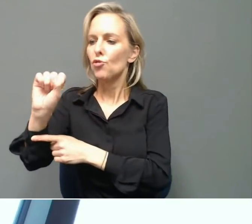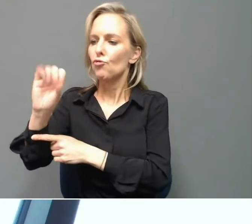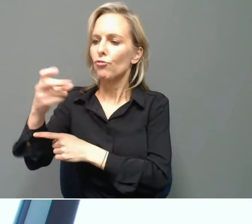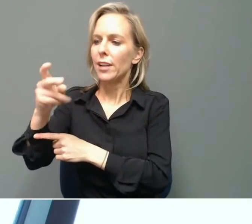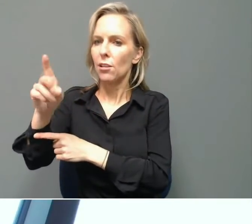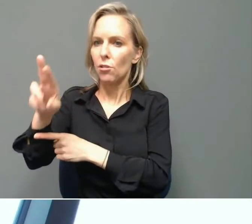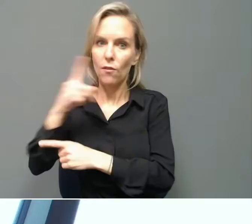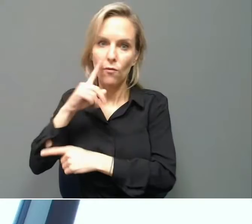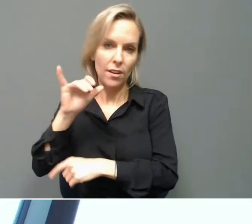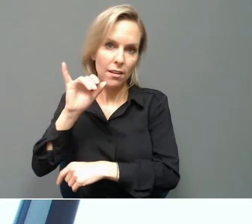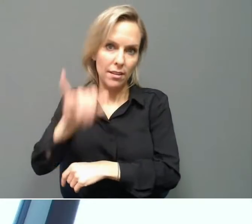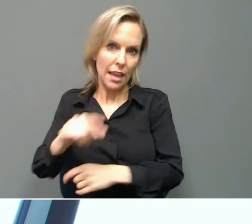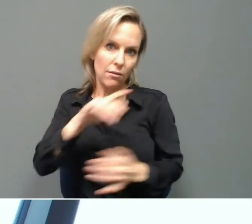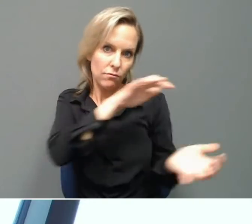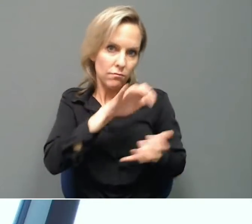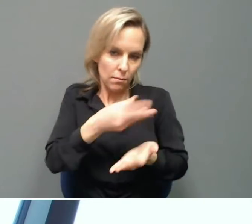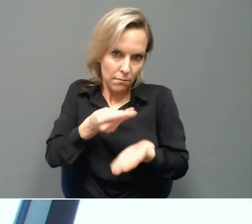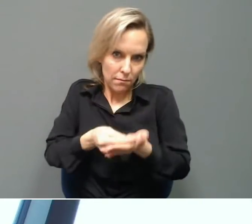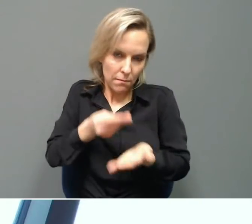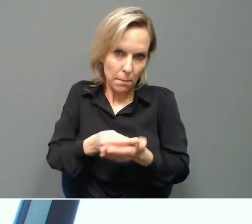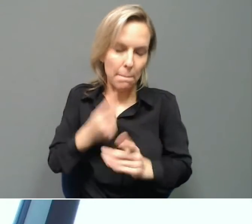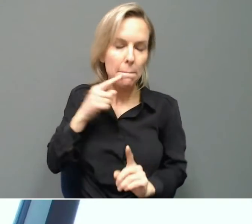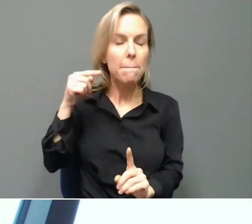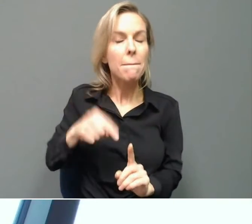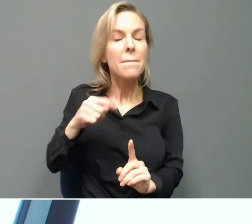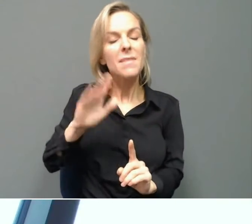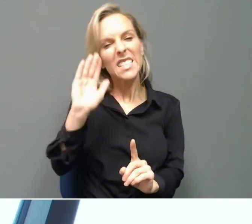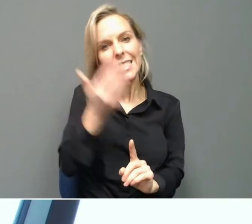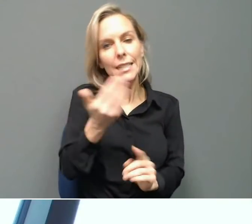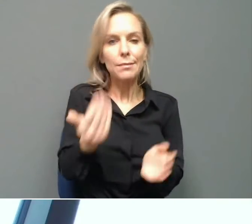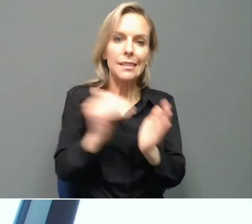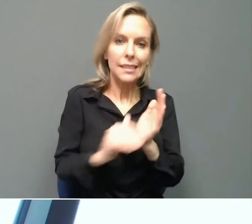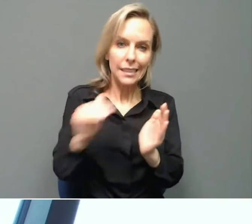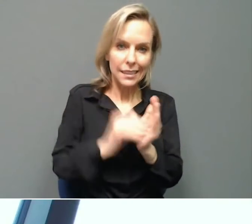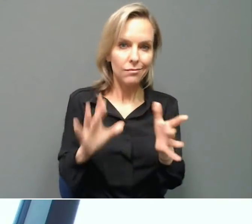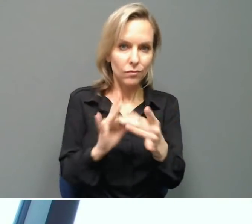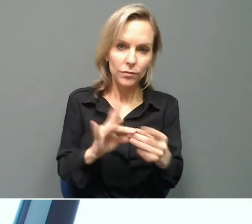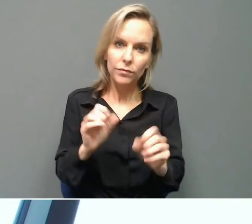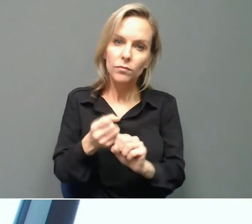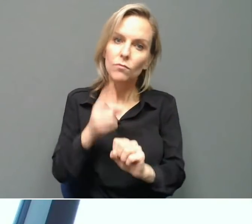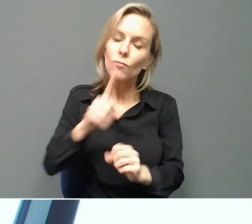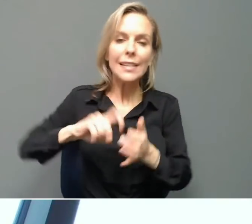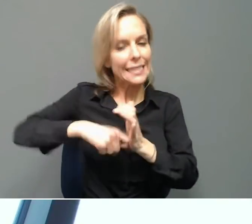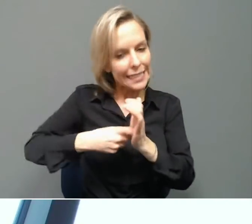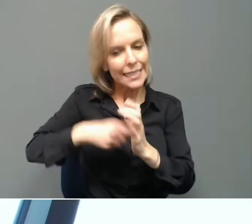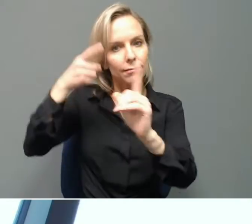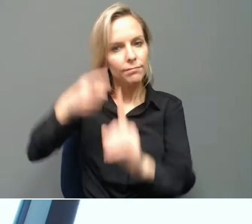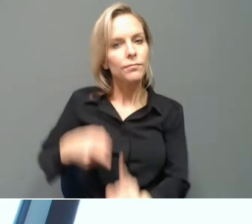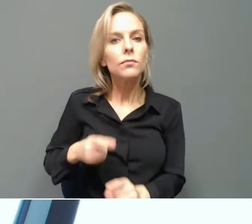visitation, some of the items that I will mention may seem a little redundant, but they're key points in allowing